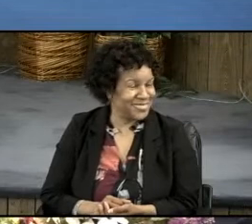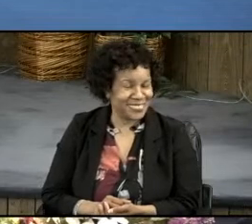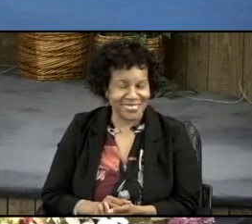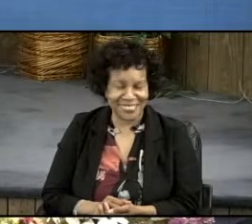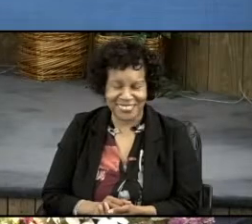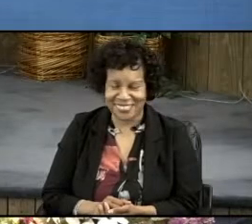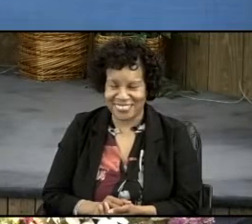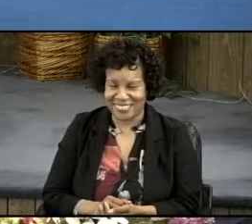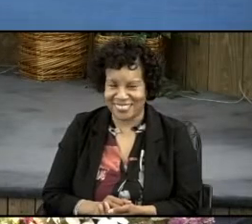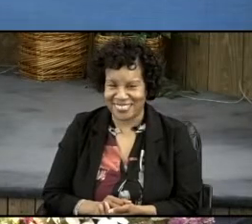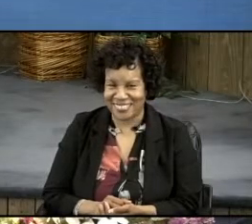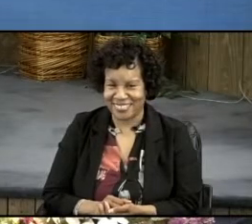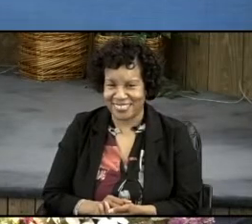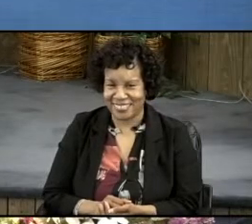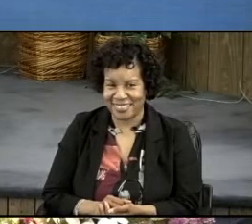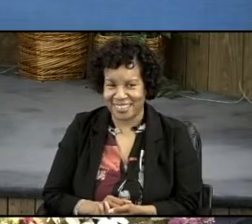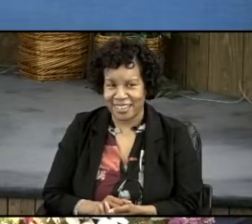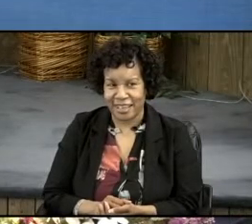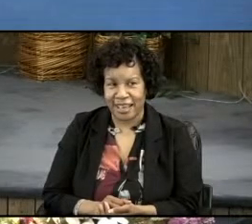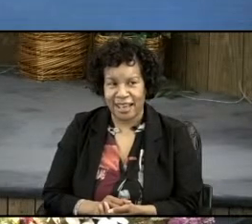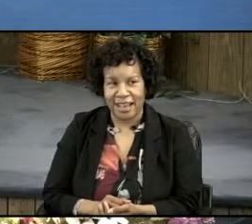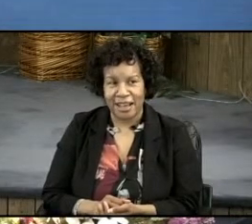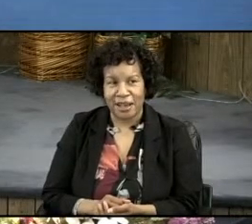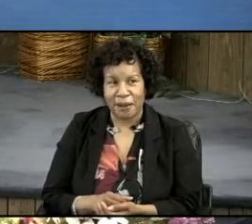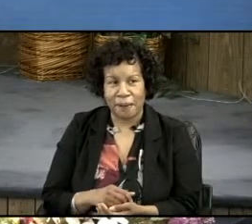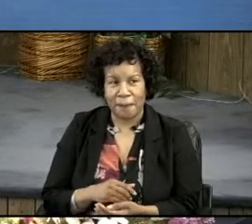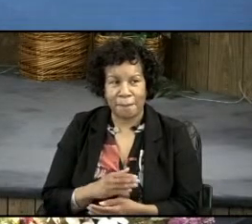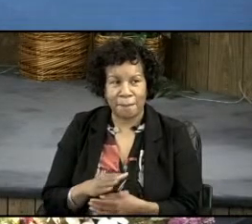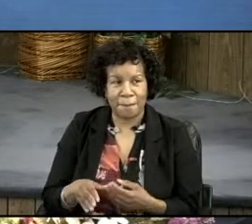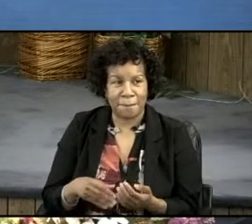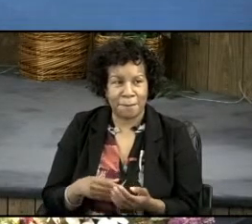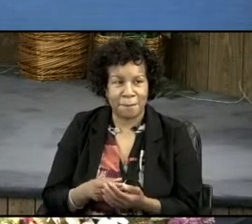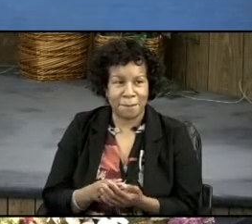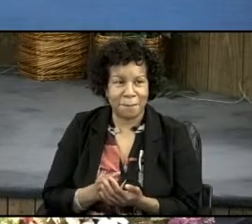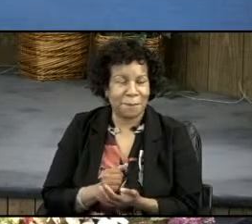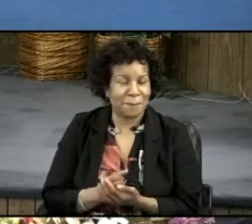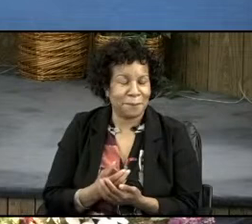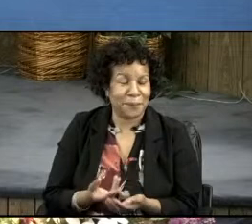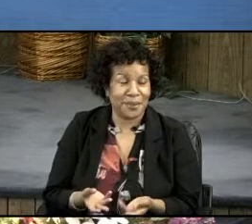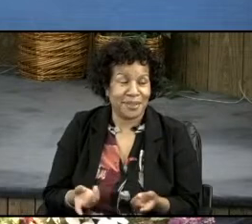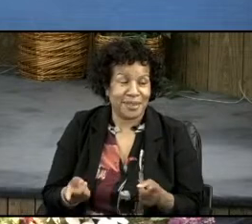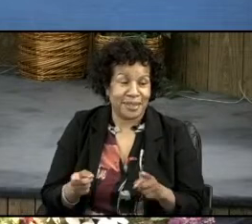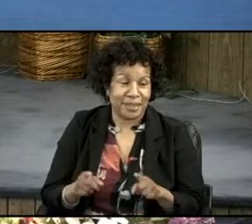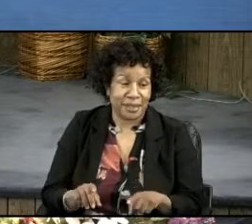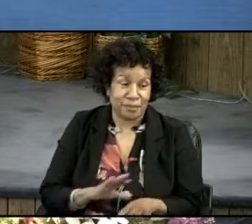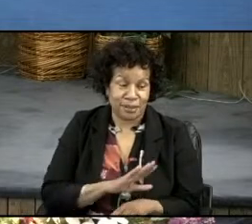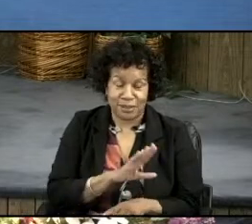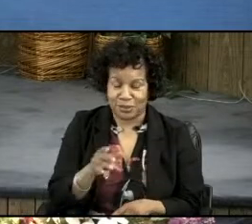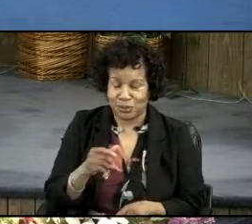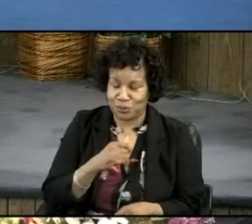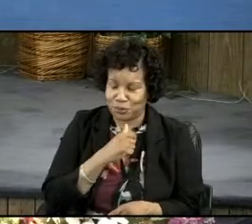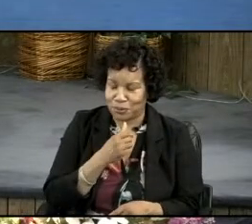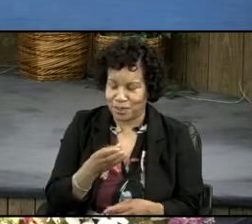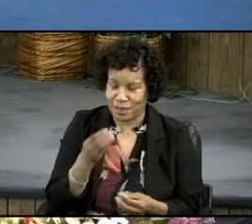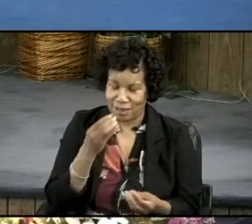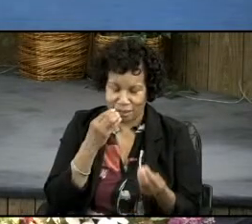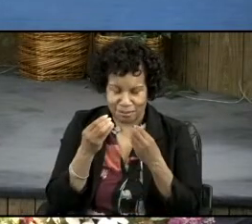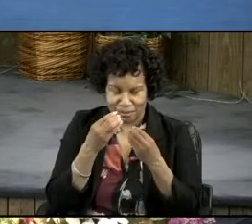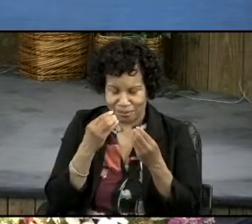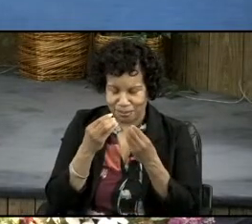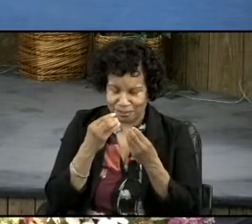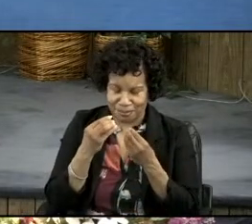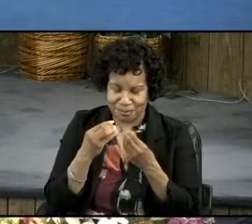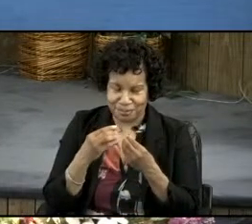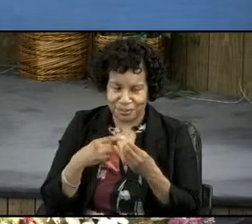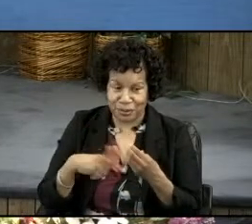foot. You know, and all that happened was you didn't get your cereal this morning. But we get so deep because we